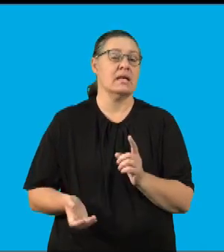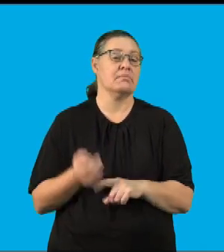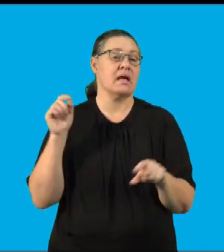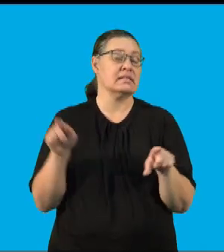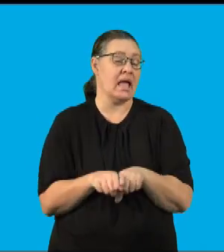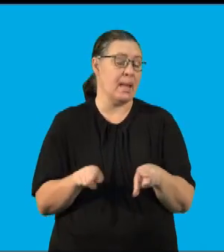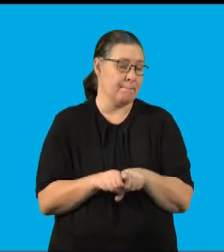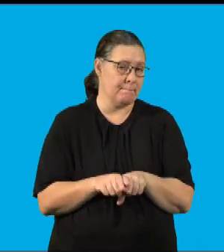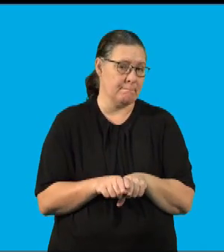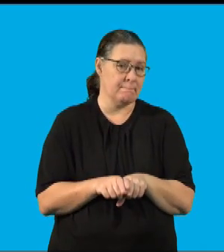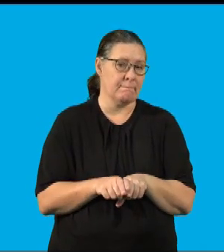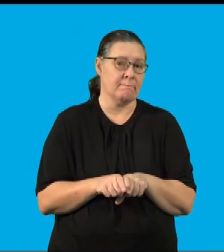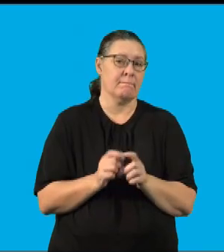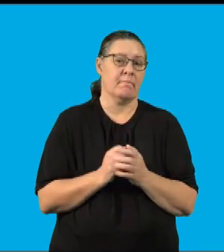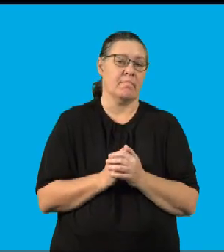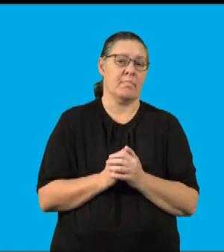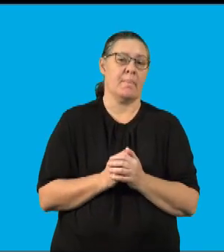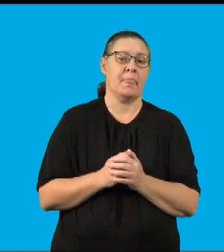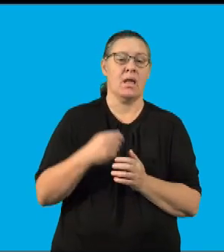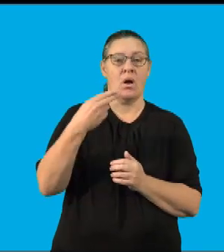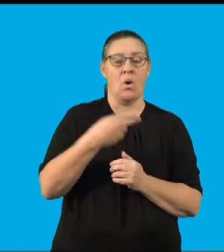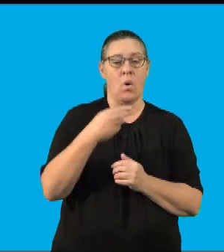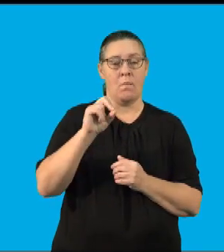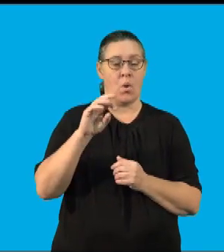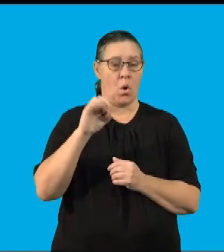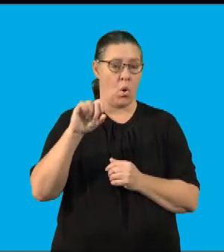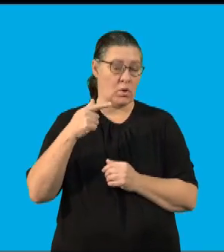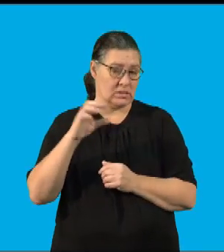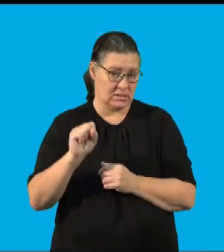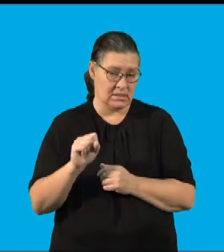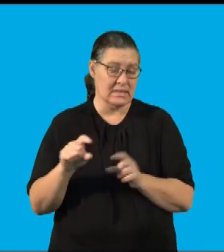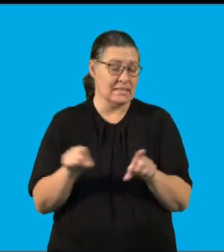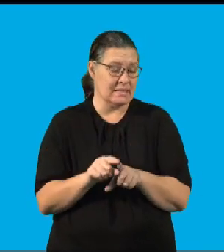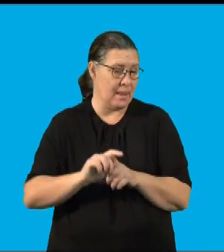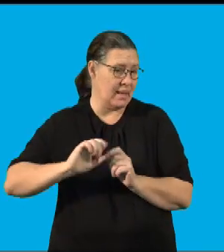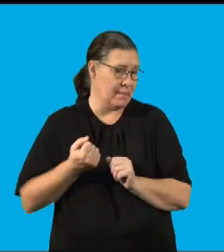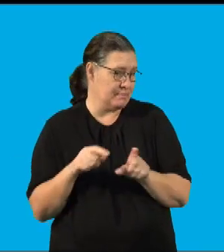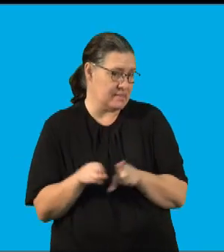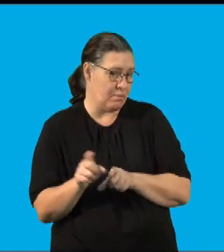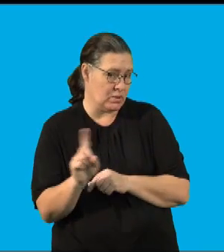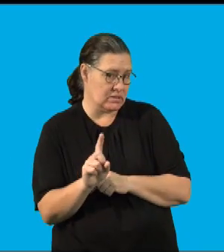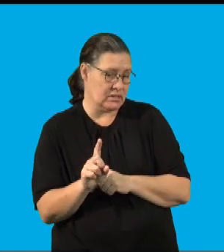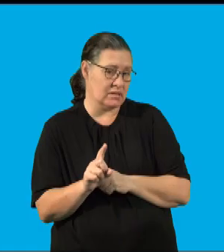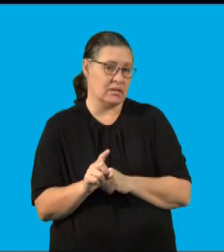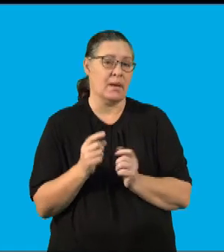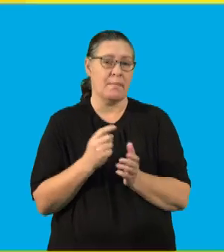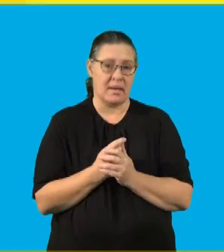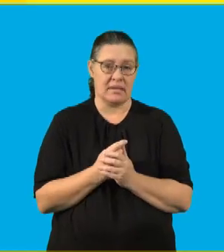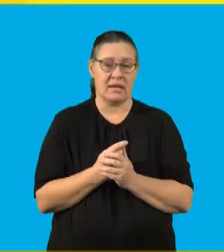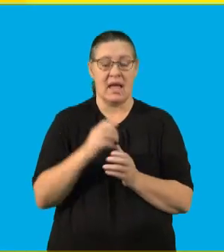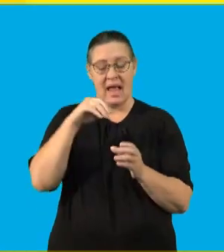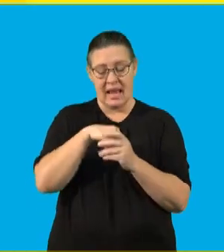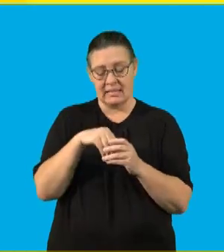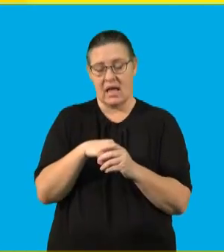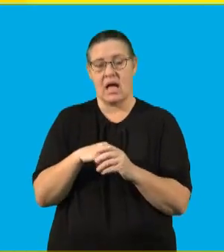But what is kept the same there here is going to be the homologous. So the same homologous series is kept the same. So which means what is kept the same, it is going